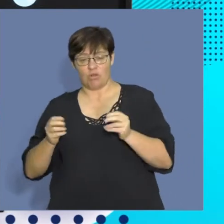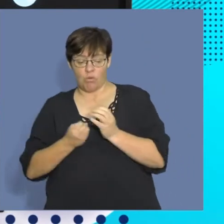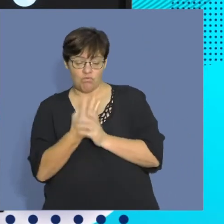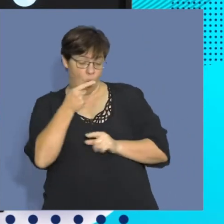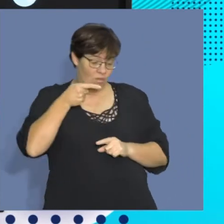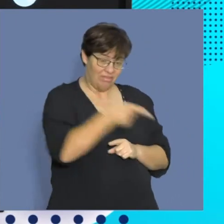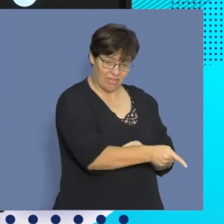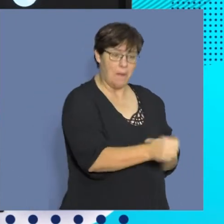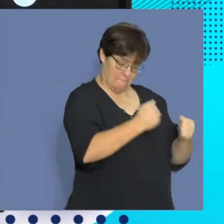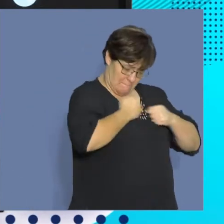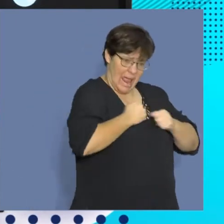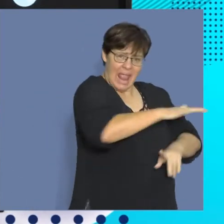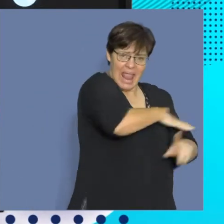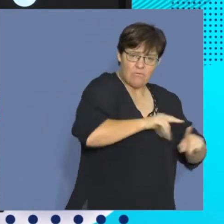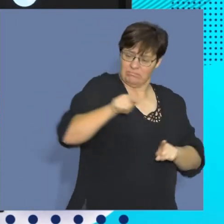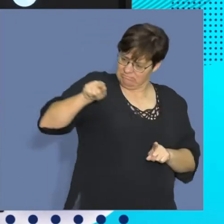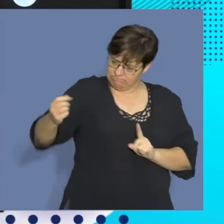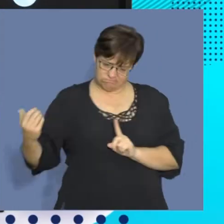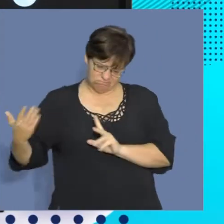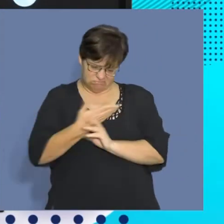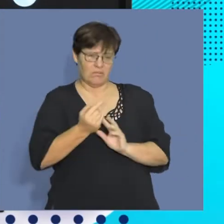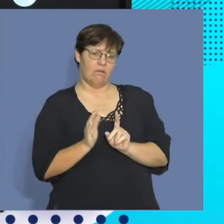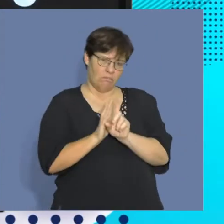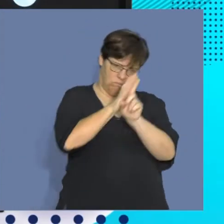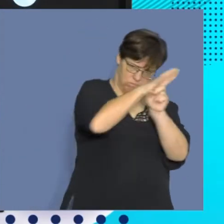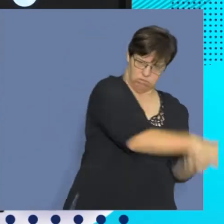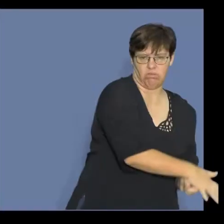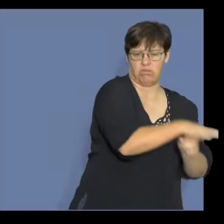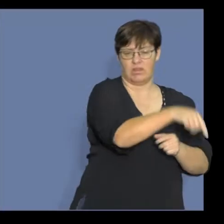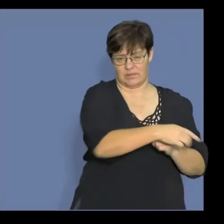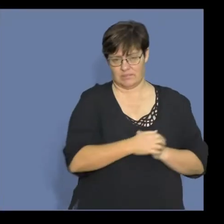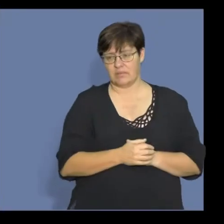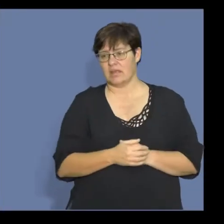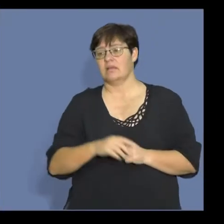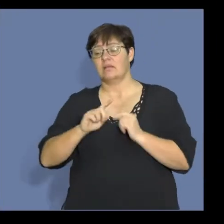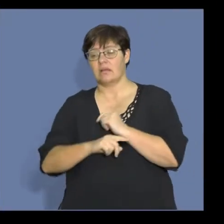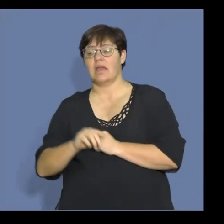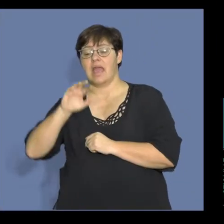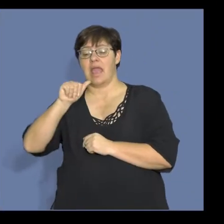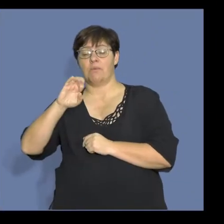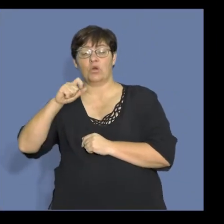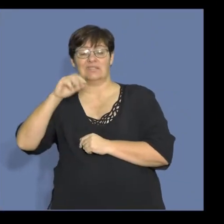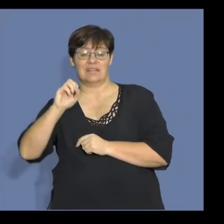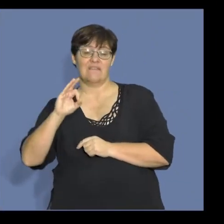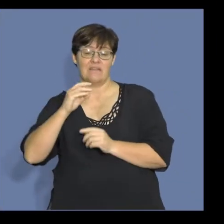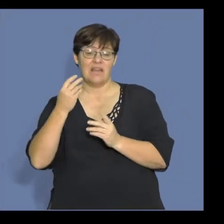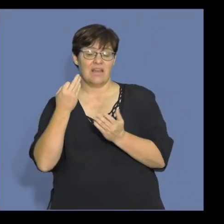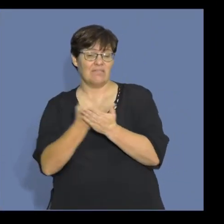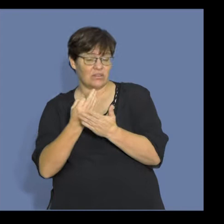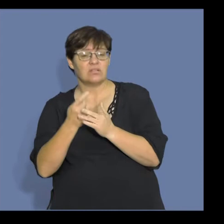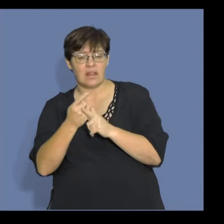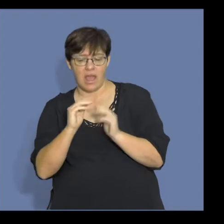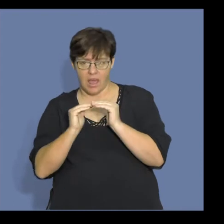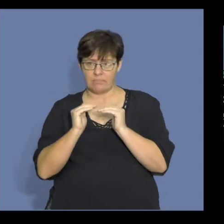the natural growth of indigenous species in an area. And finally, we're looking at abiotic factors that includes the